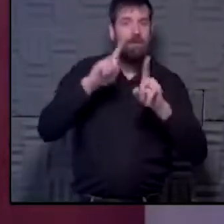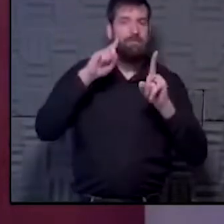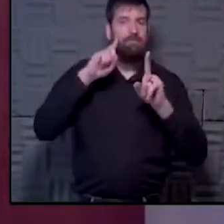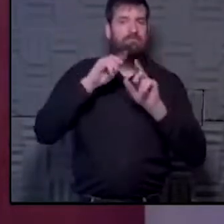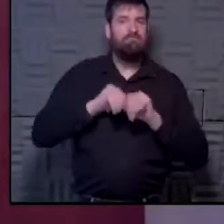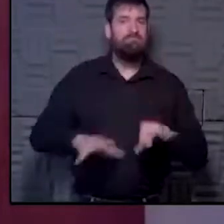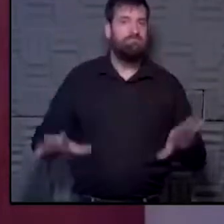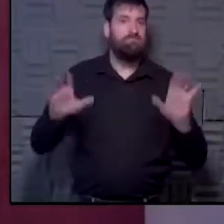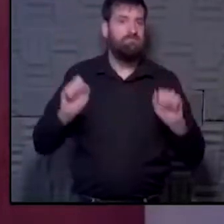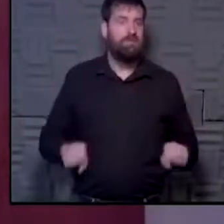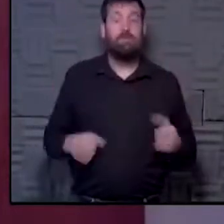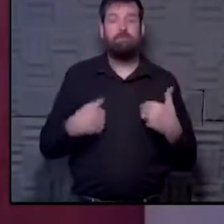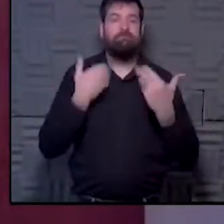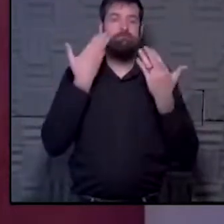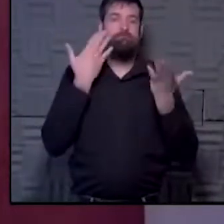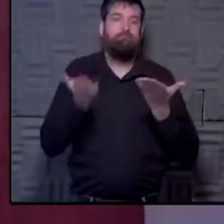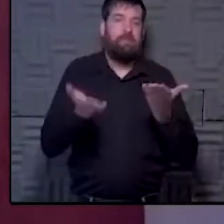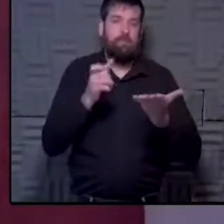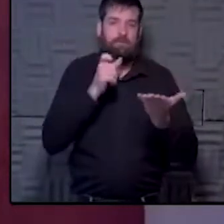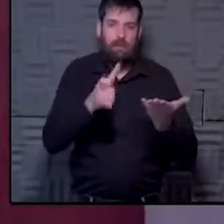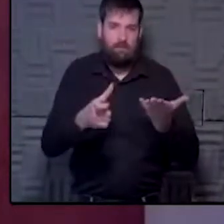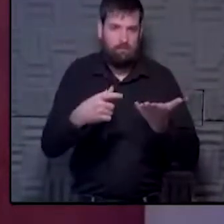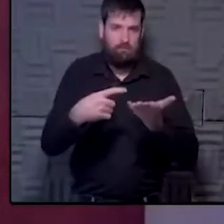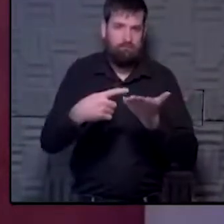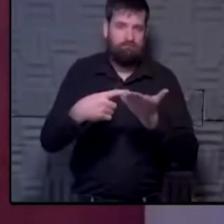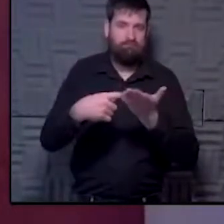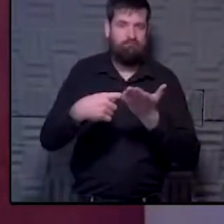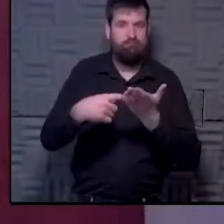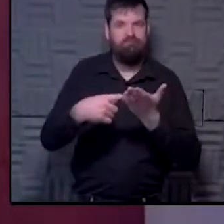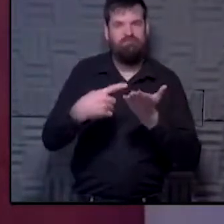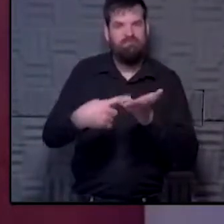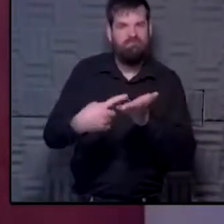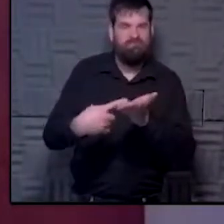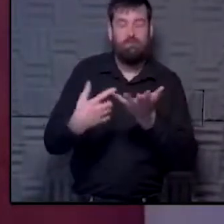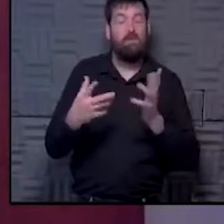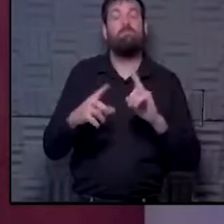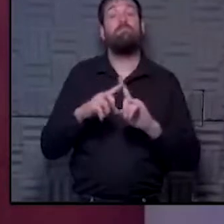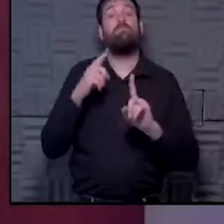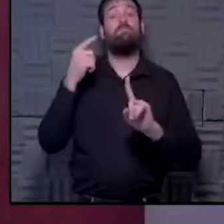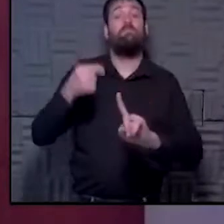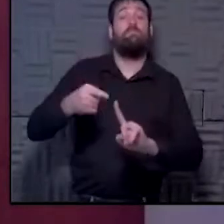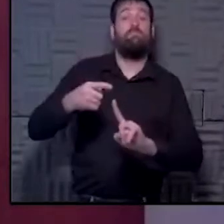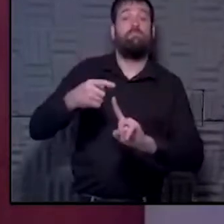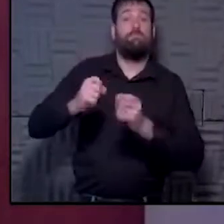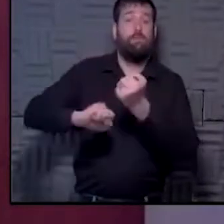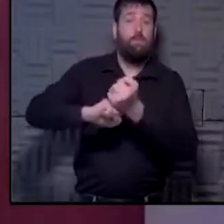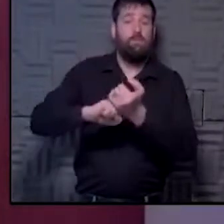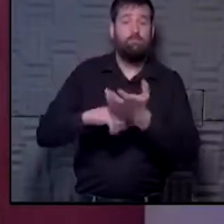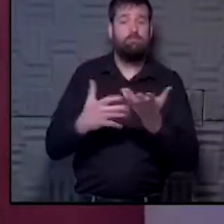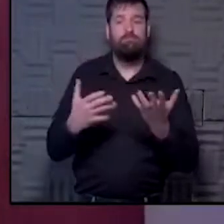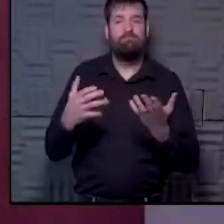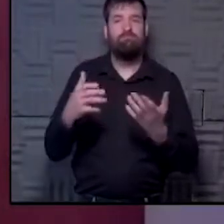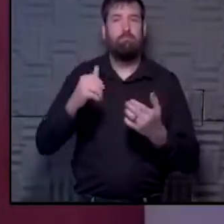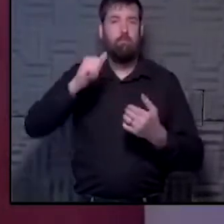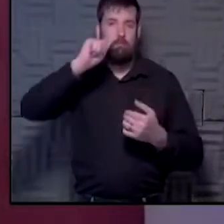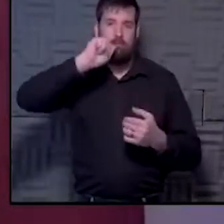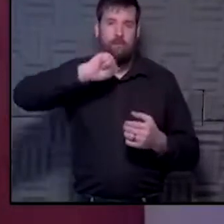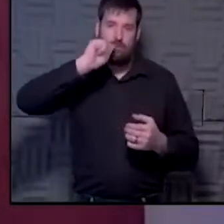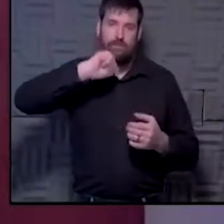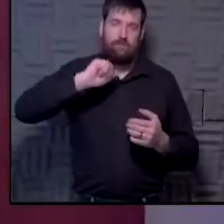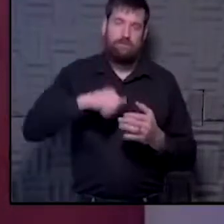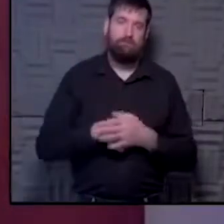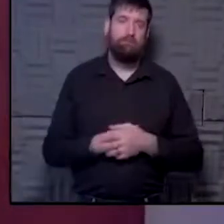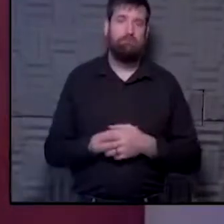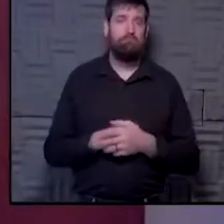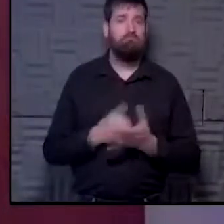not an argument. What I would argue for, I guess, is patience. Maybe we